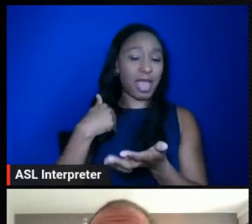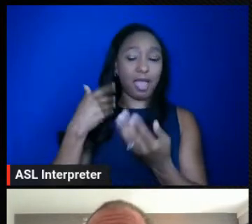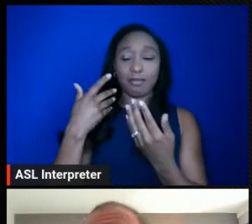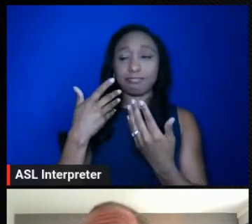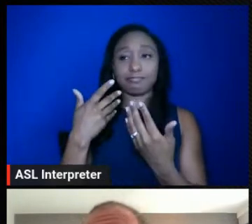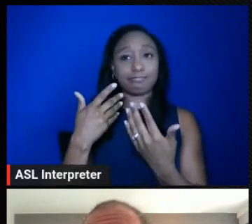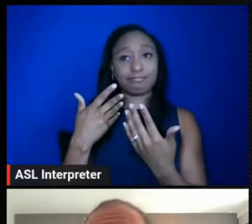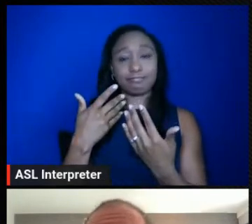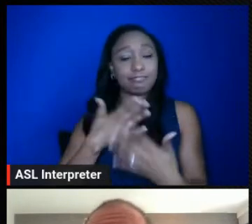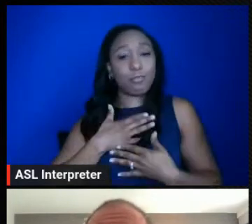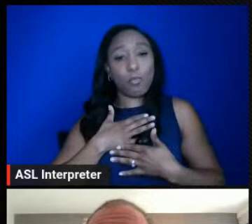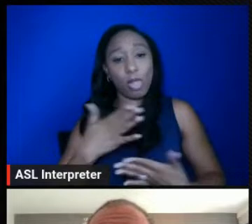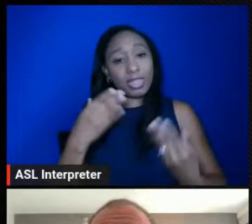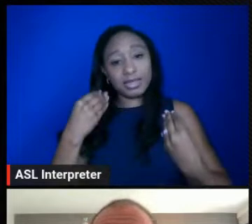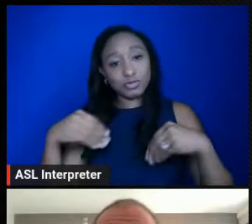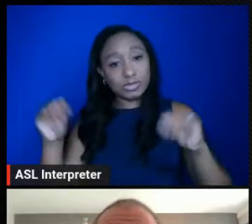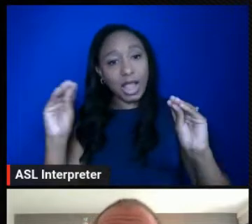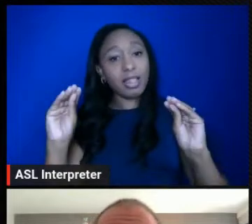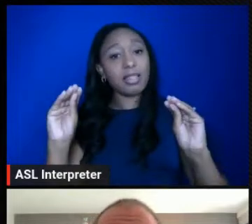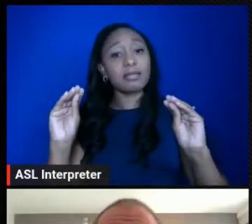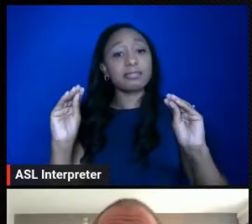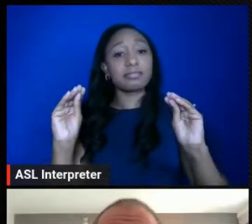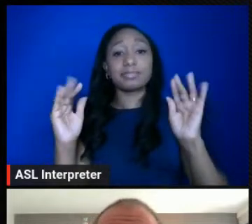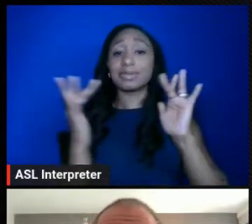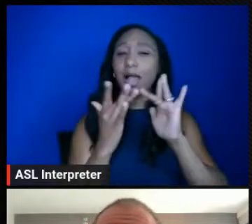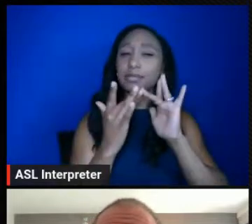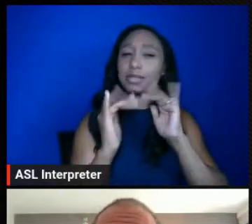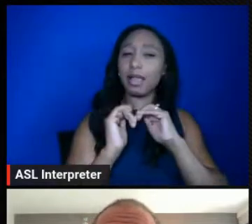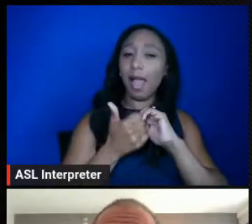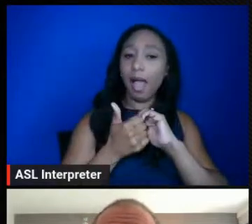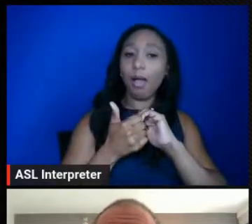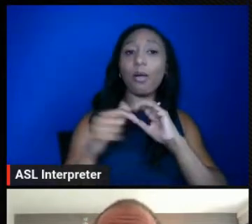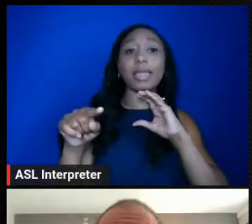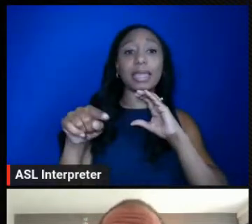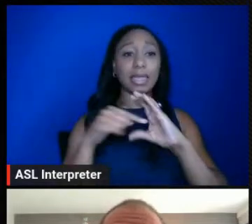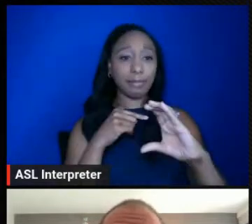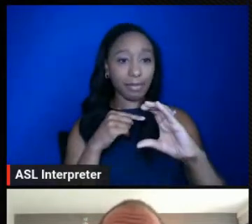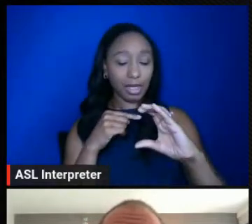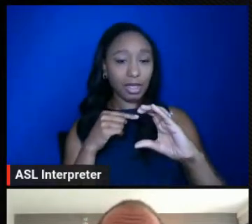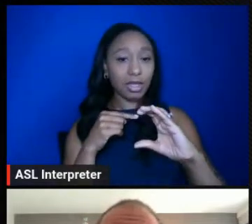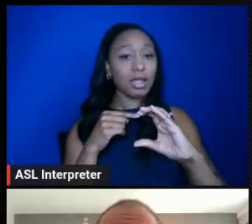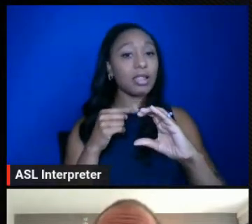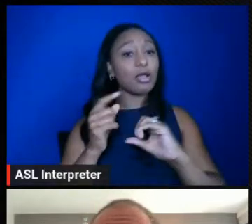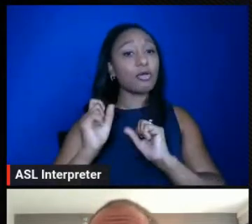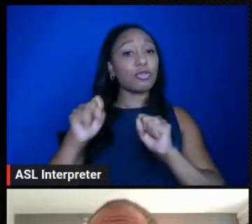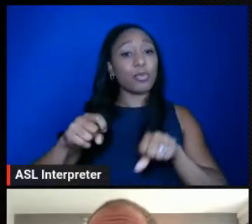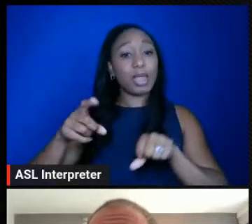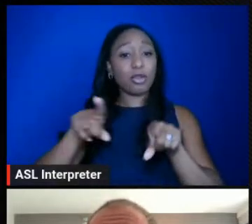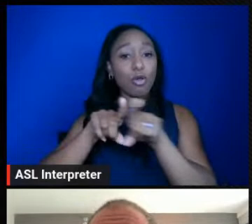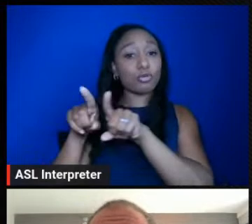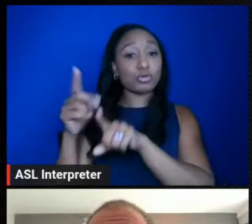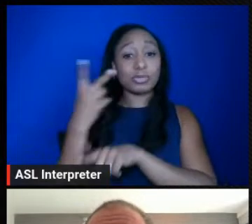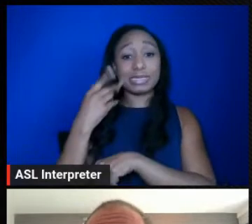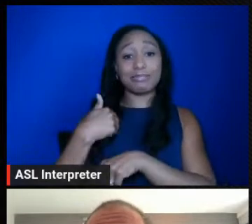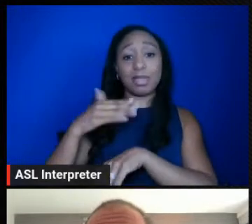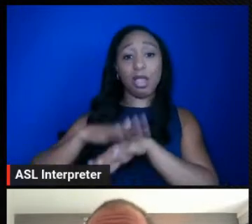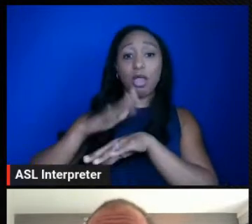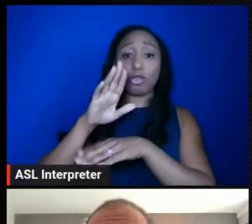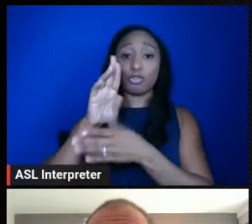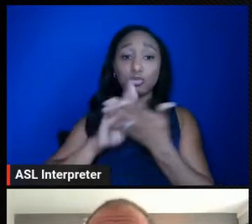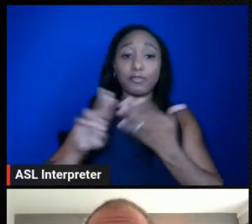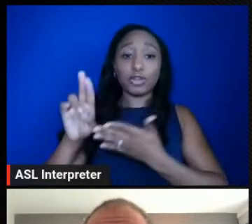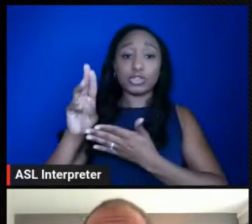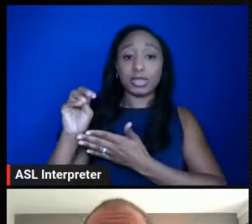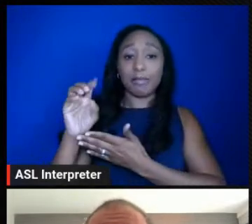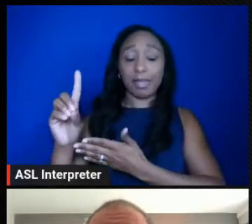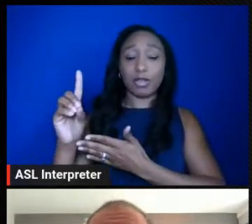is email me at the email address you see on the screen, or look me up on the University of Maryland website where you'll find